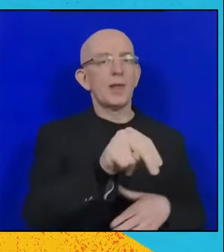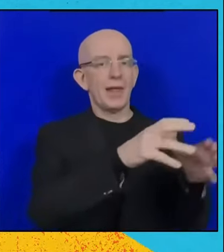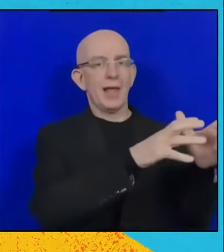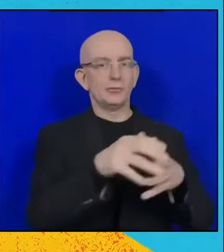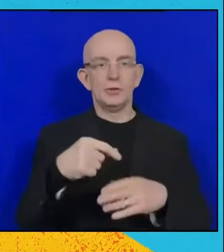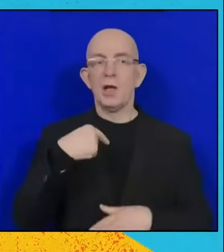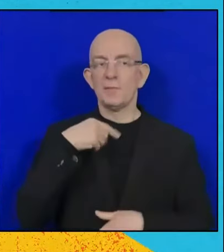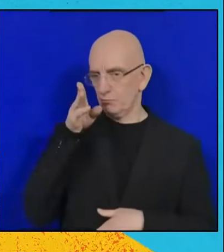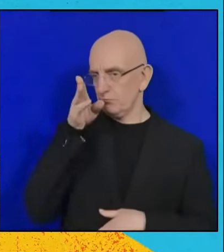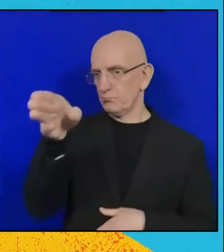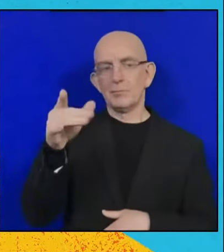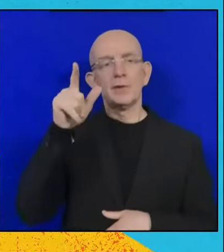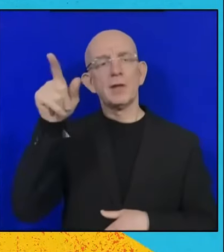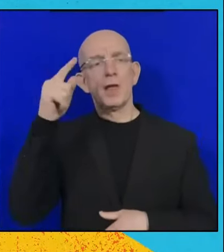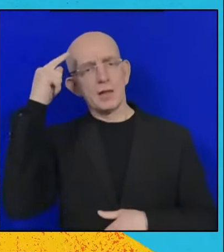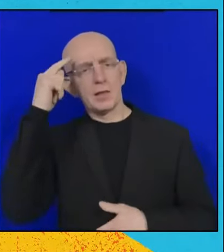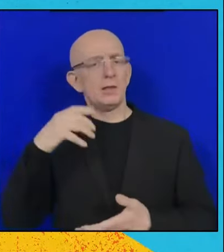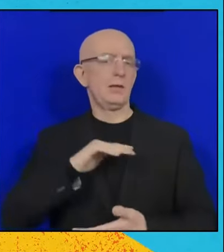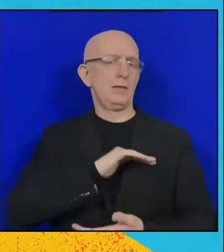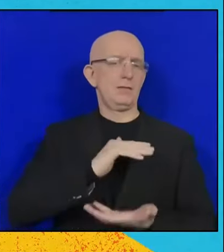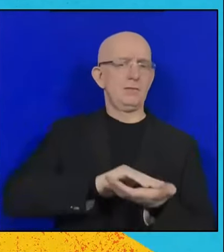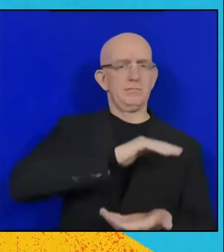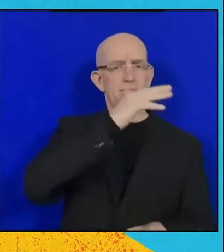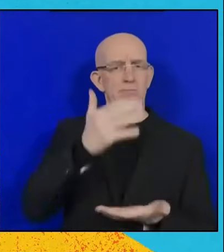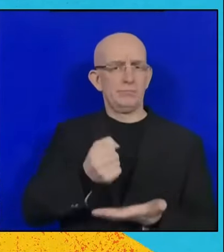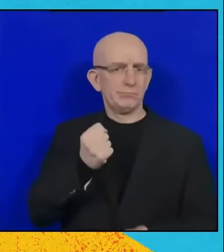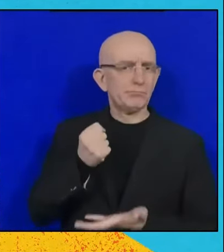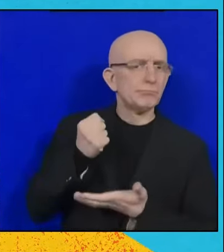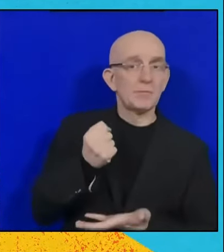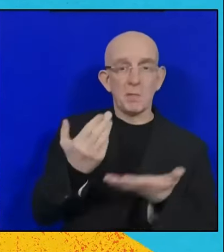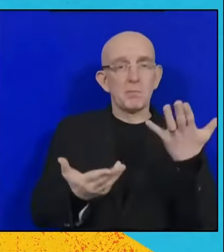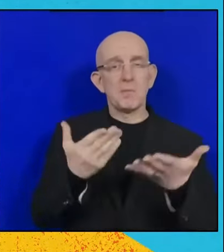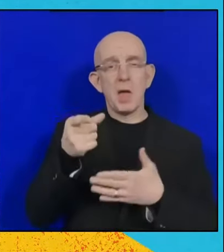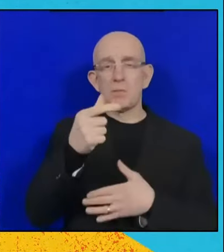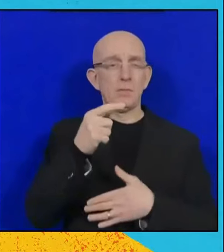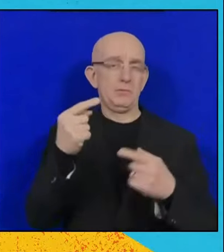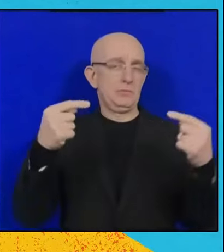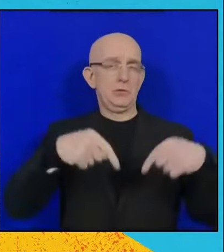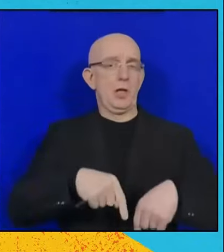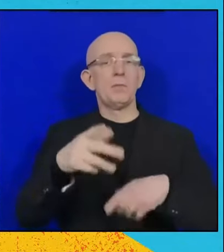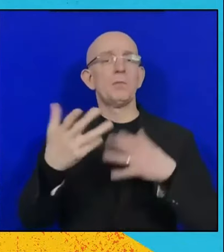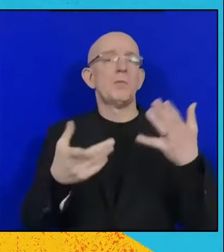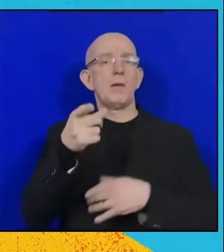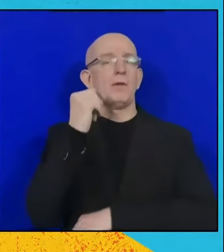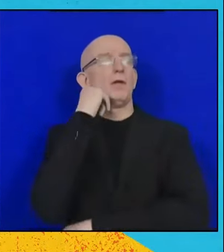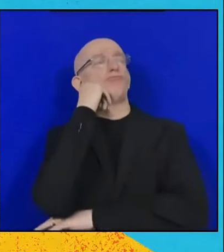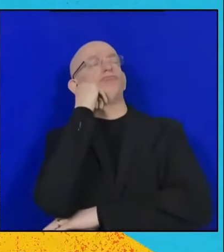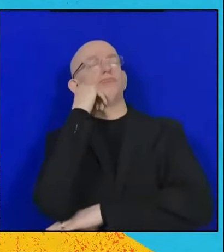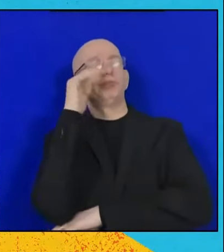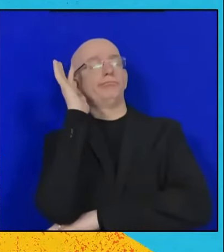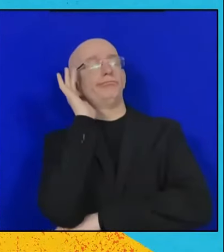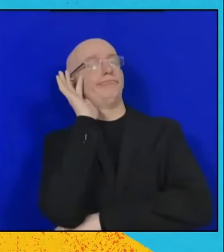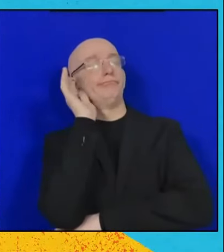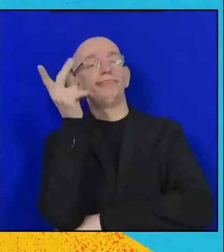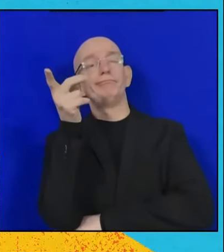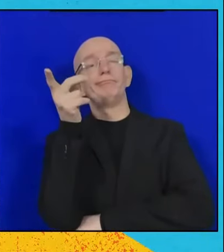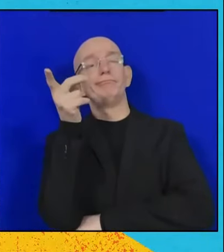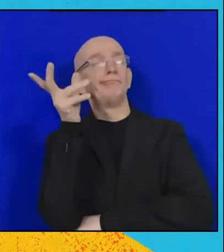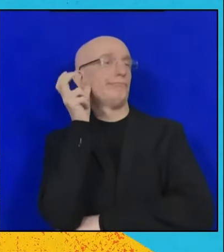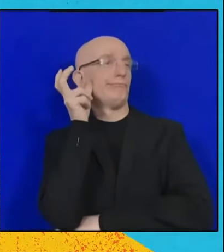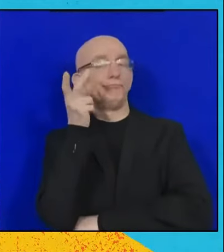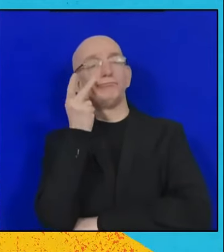Could it be that youth are simply at the footnote of at the bottom of the page? Could it be that you really don't care about the